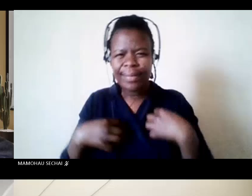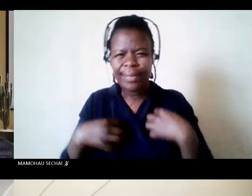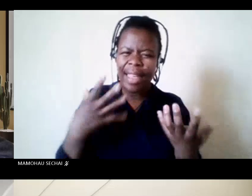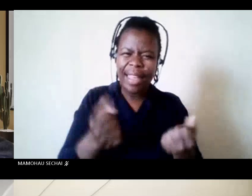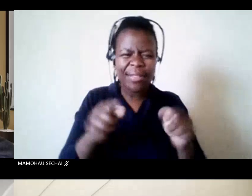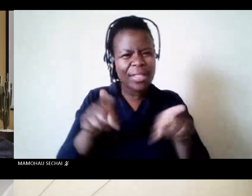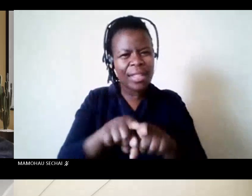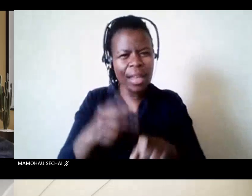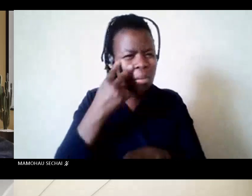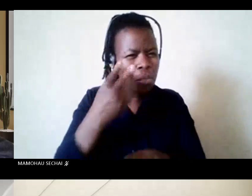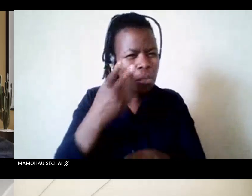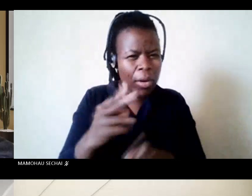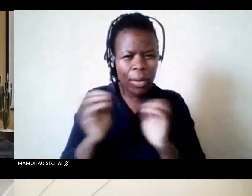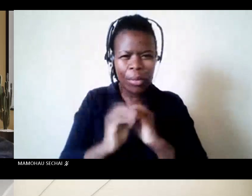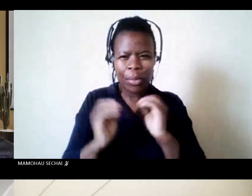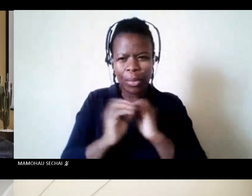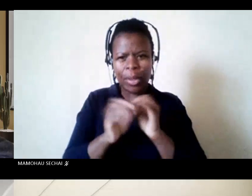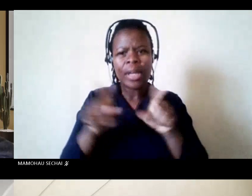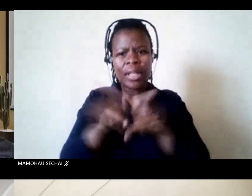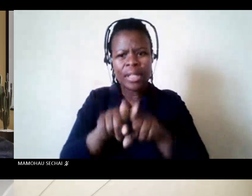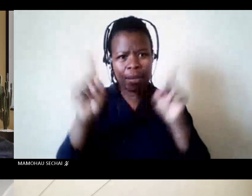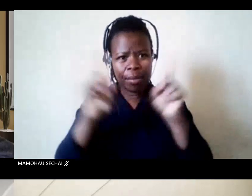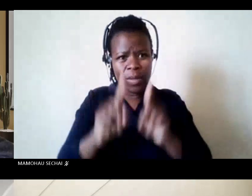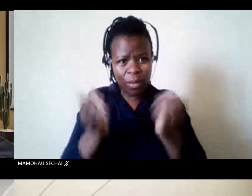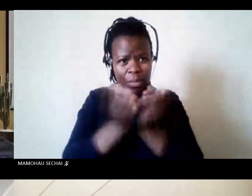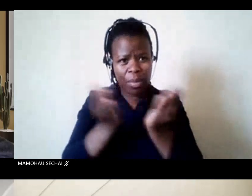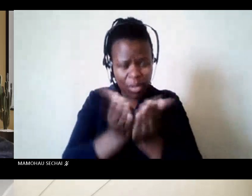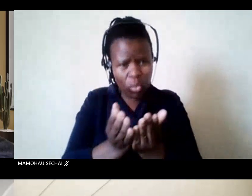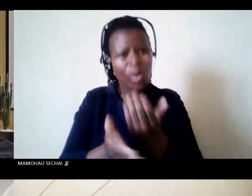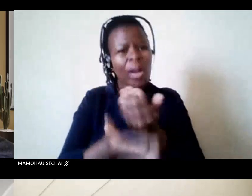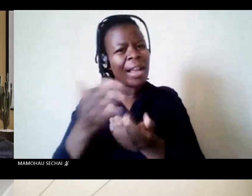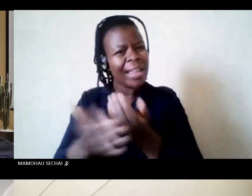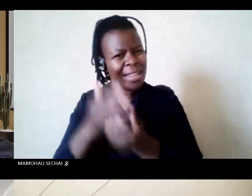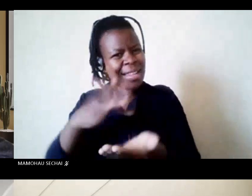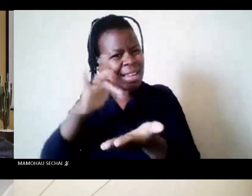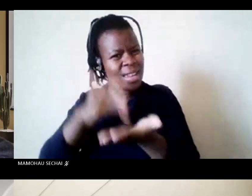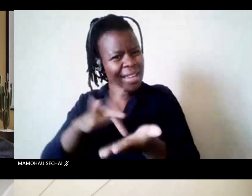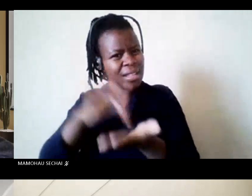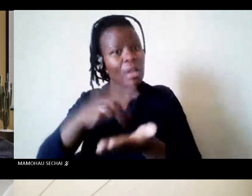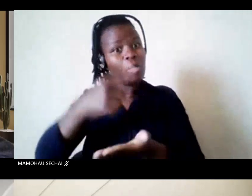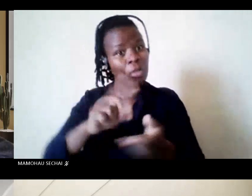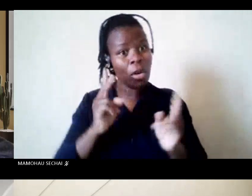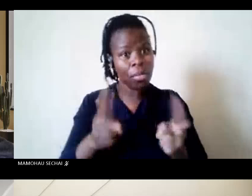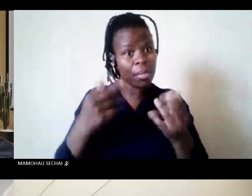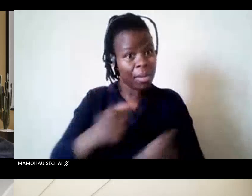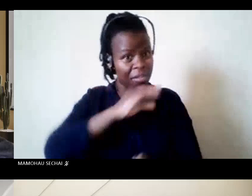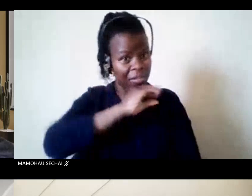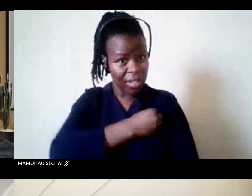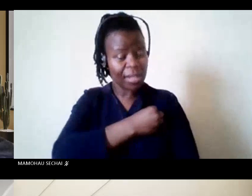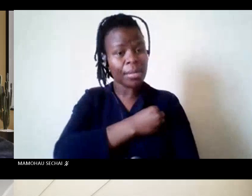seen, okay, there are special schools, there are care centers for people with disabilities,